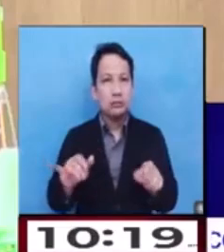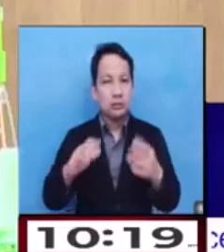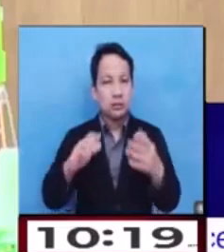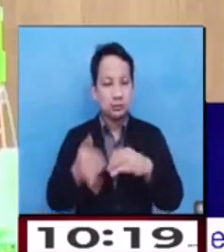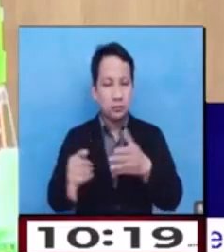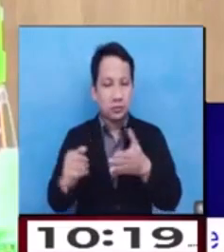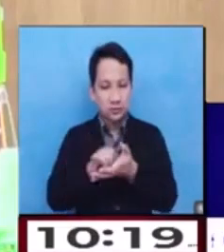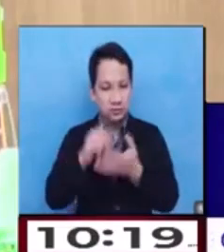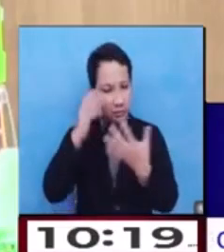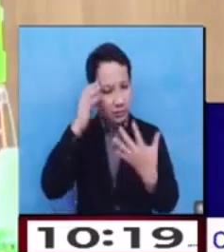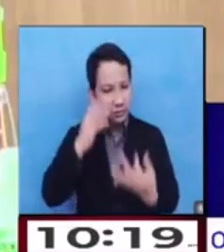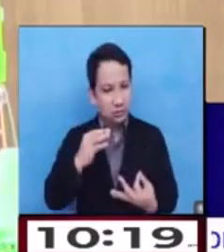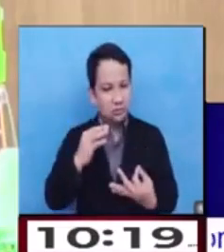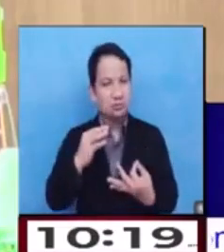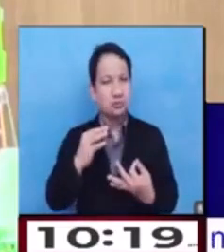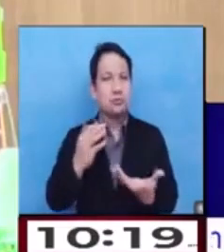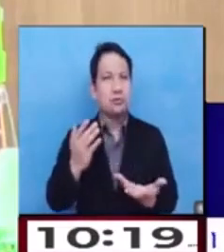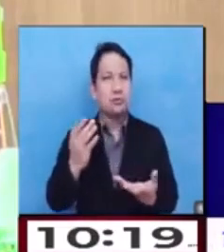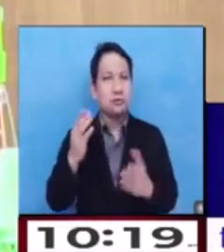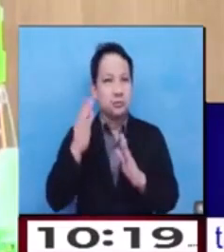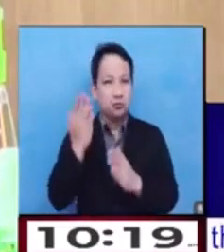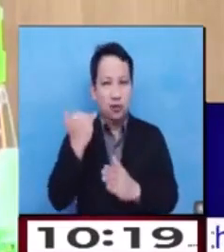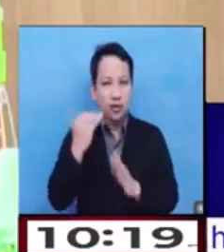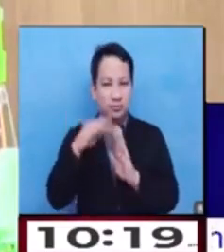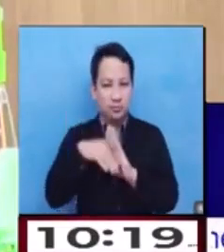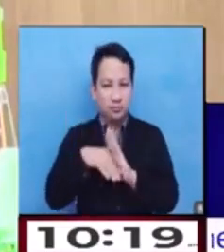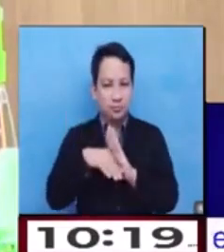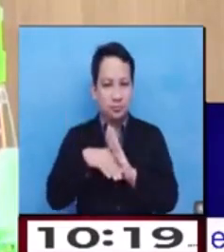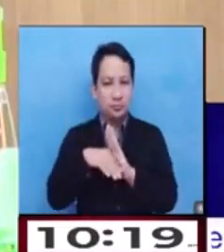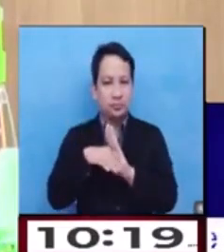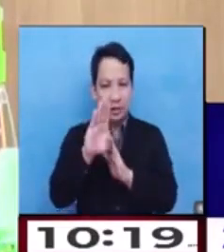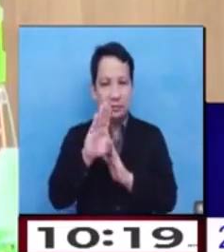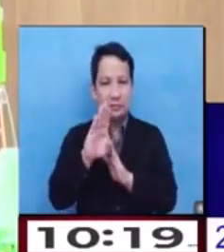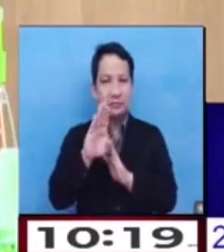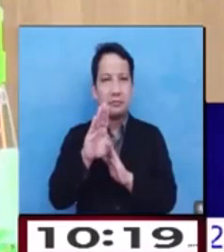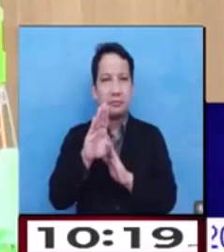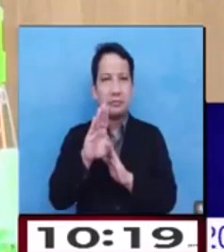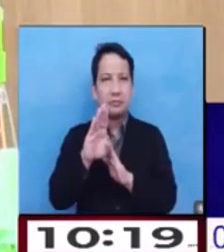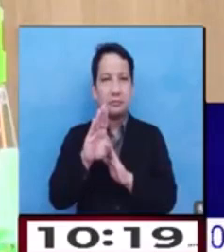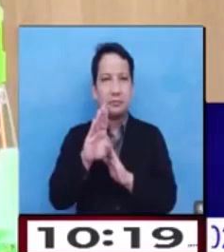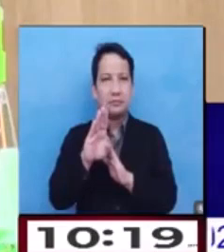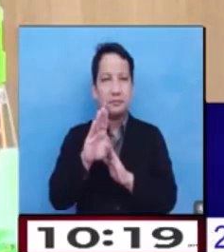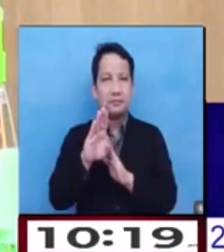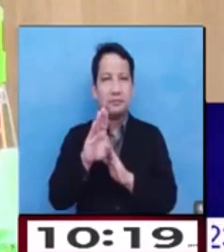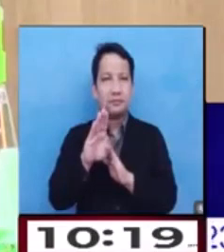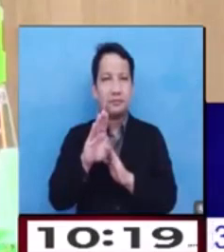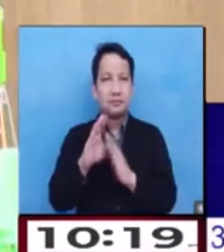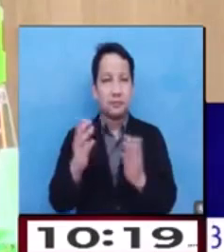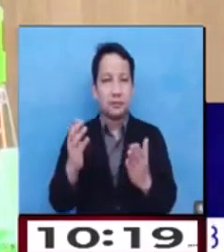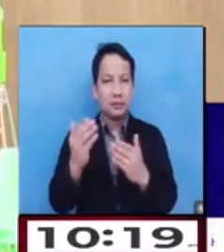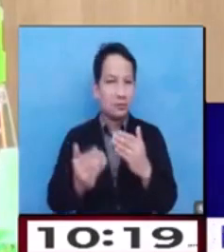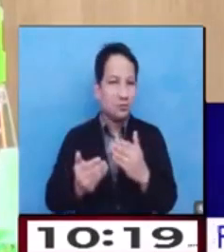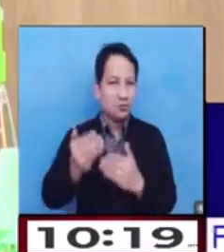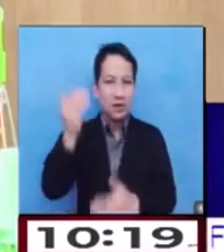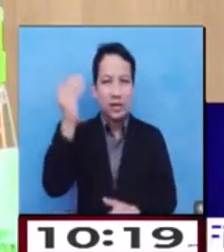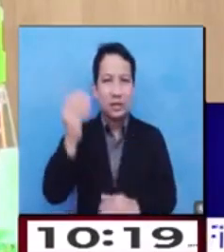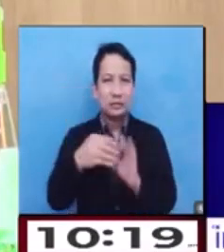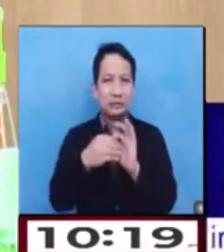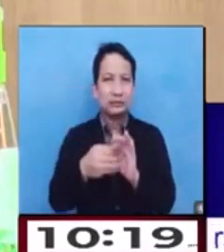that inflation or the monetary responses to high inflation could